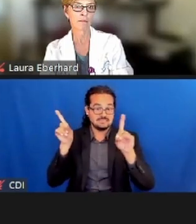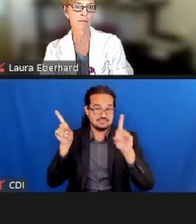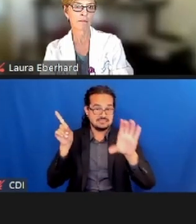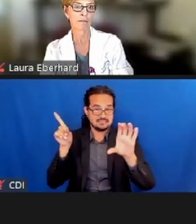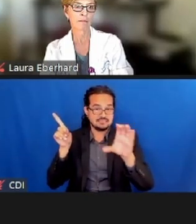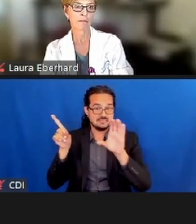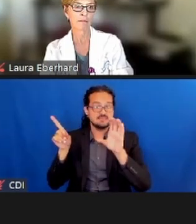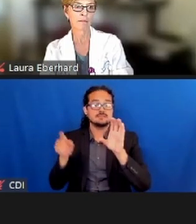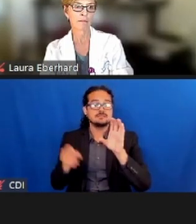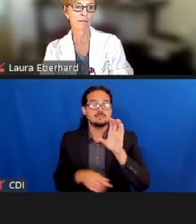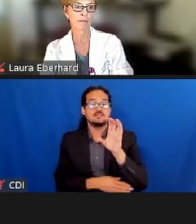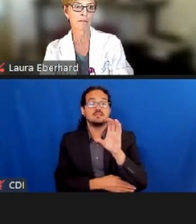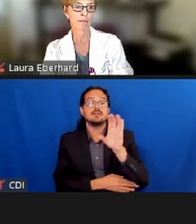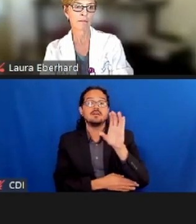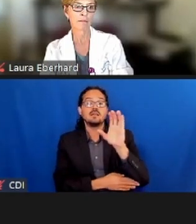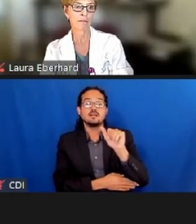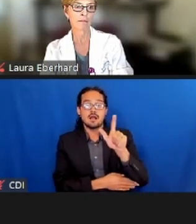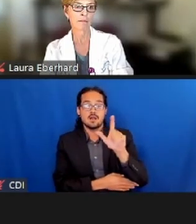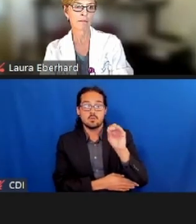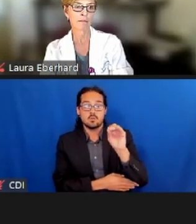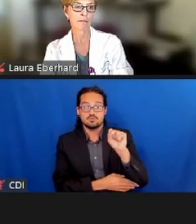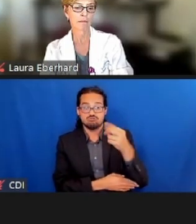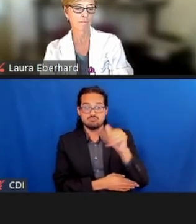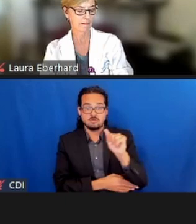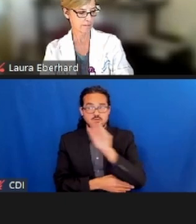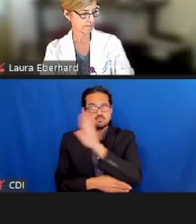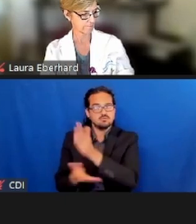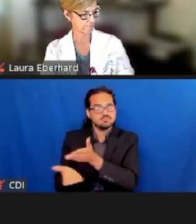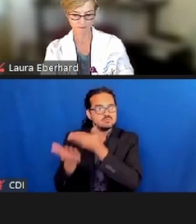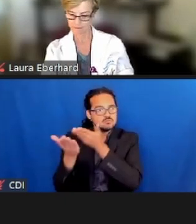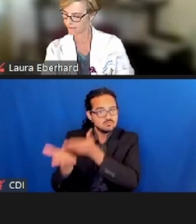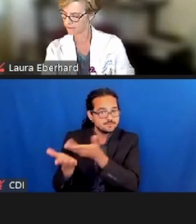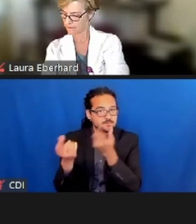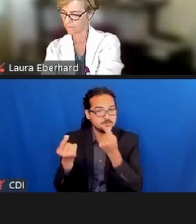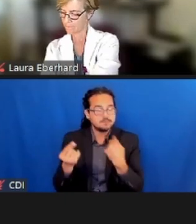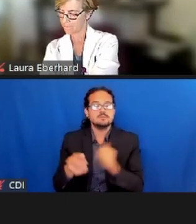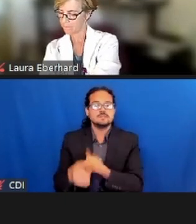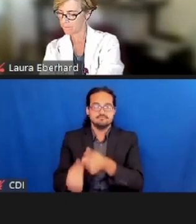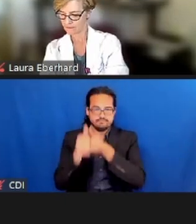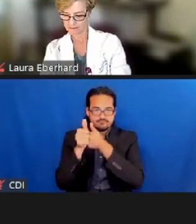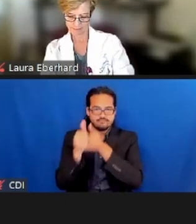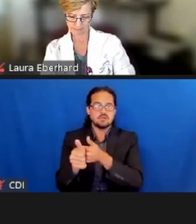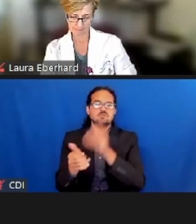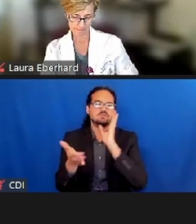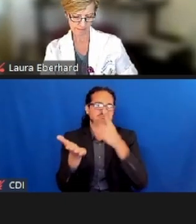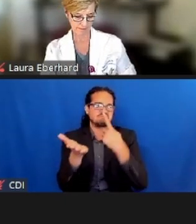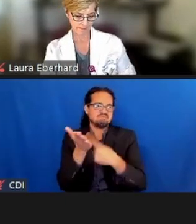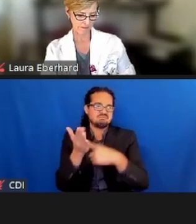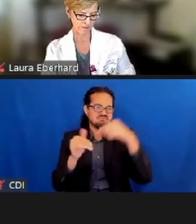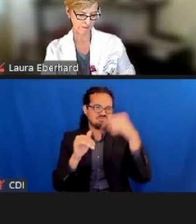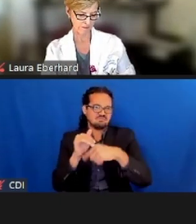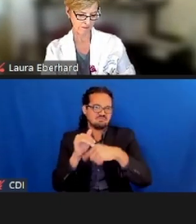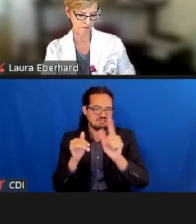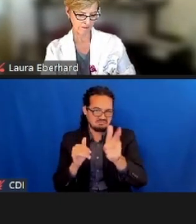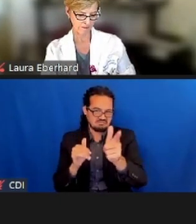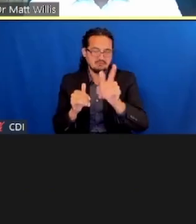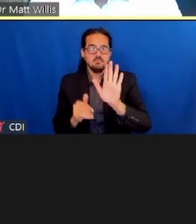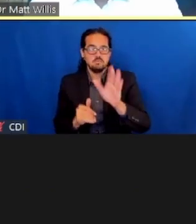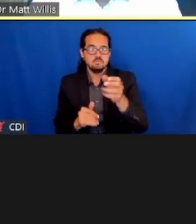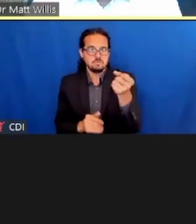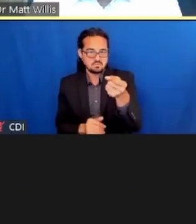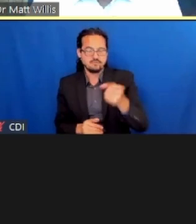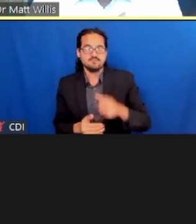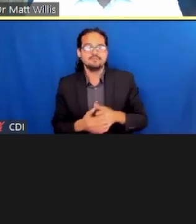healthcare, schools, and public transit that will have their own guidance as well. Importantly, on public transit, facial covering is necessary regardless